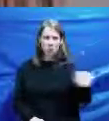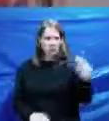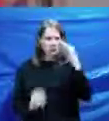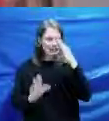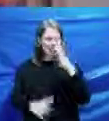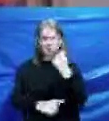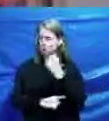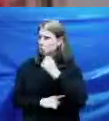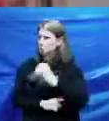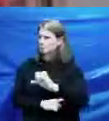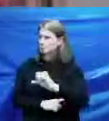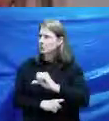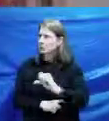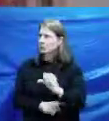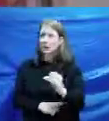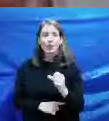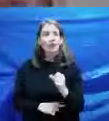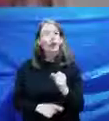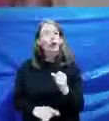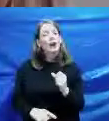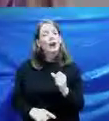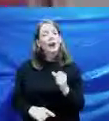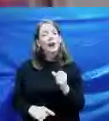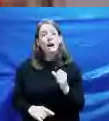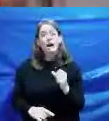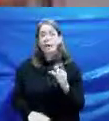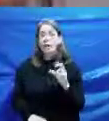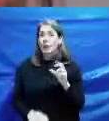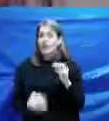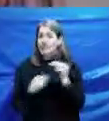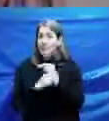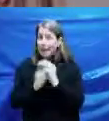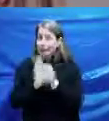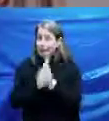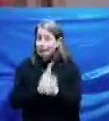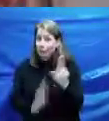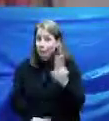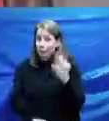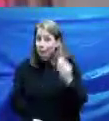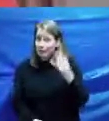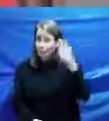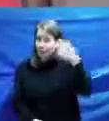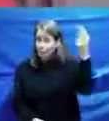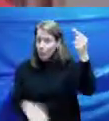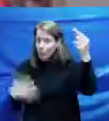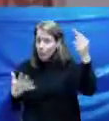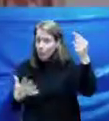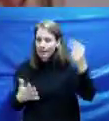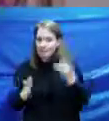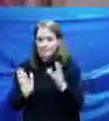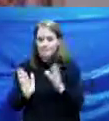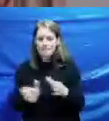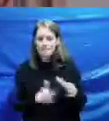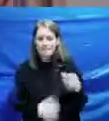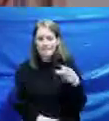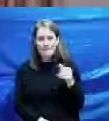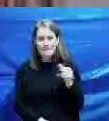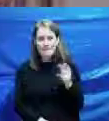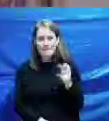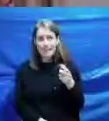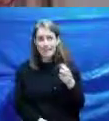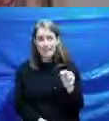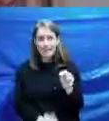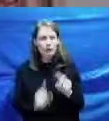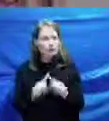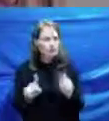in, pattern study. Not number one in algebra, right? So it was a great evidence-based argument for why,